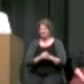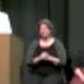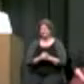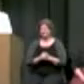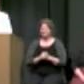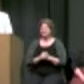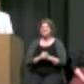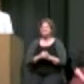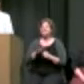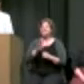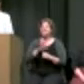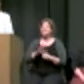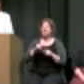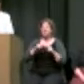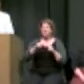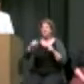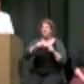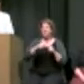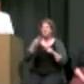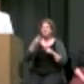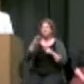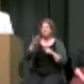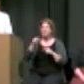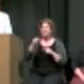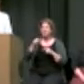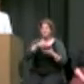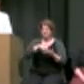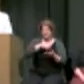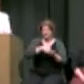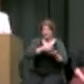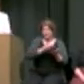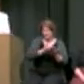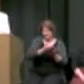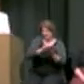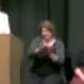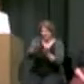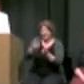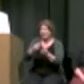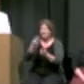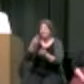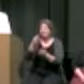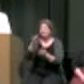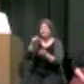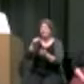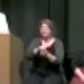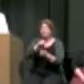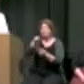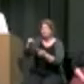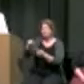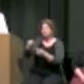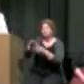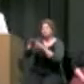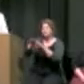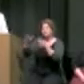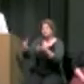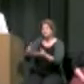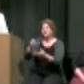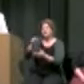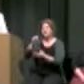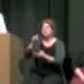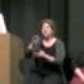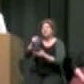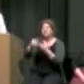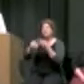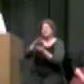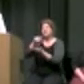So about 2 miles, it's transported from the dam pool itself over to the sediment processing area. And so that's that area